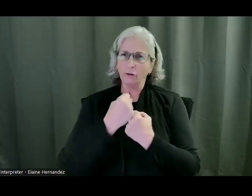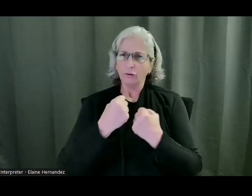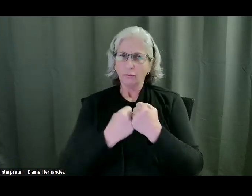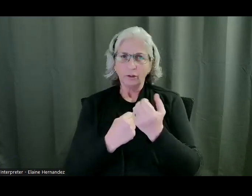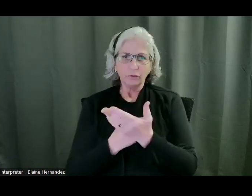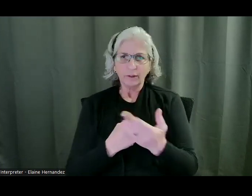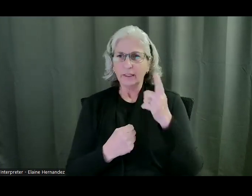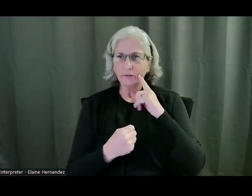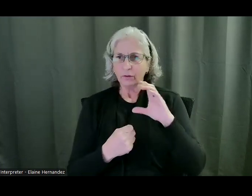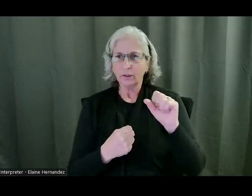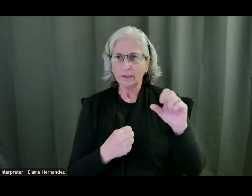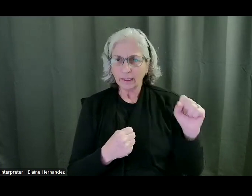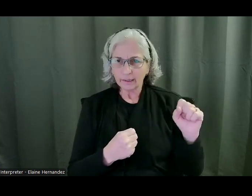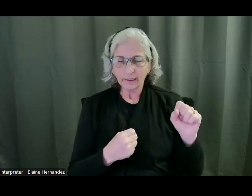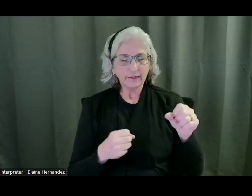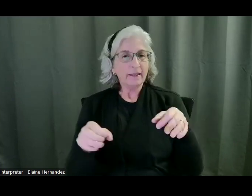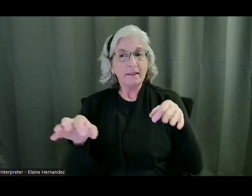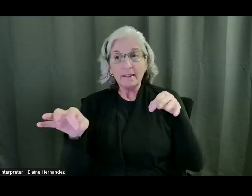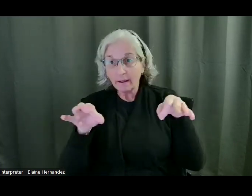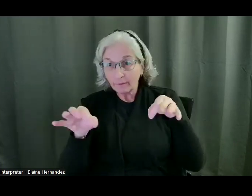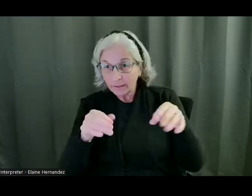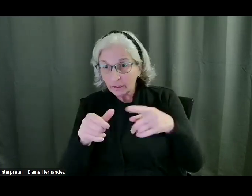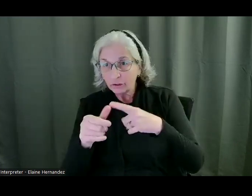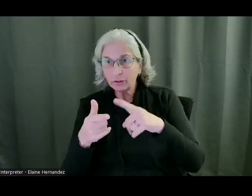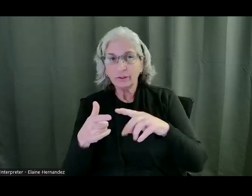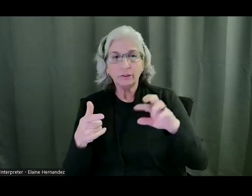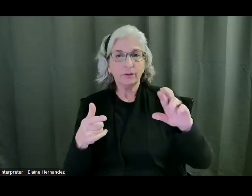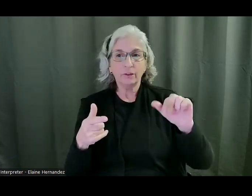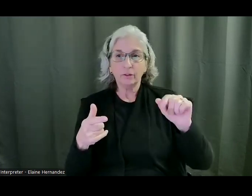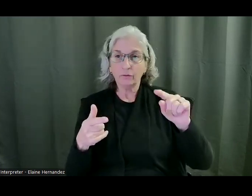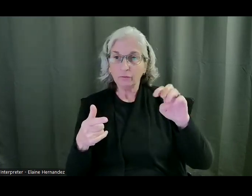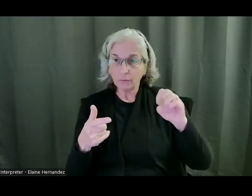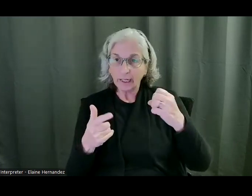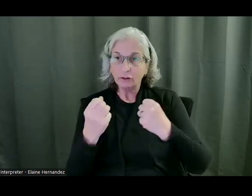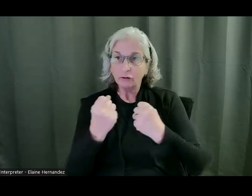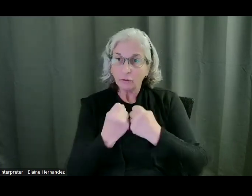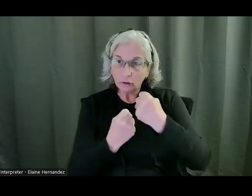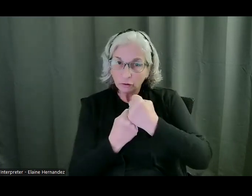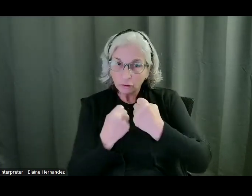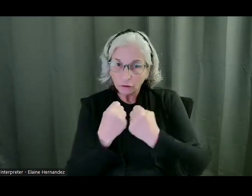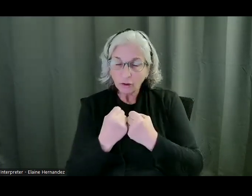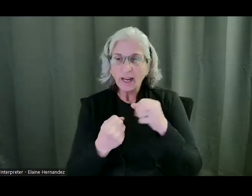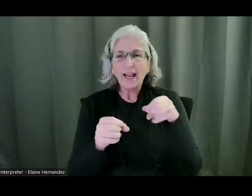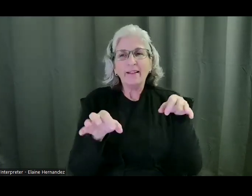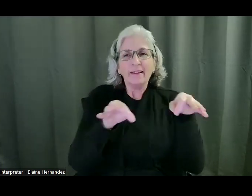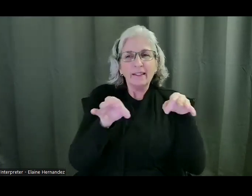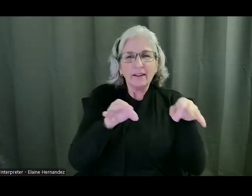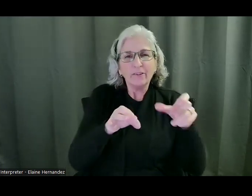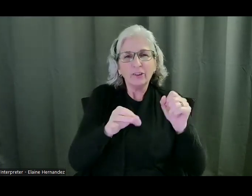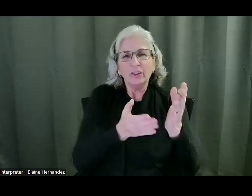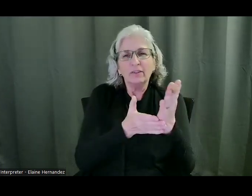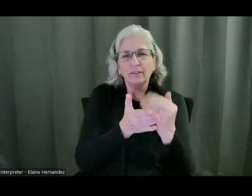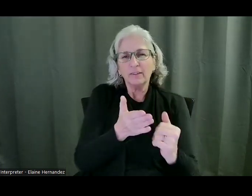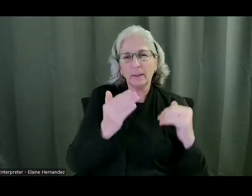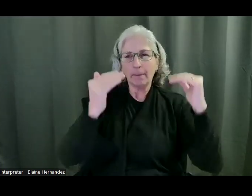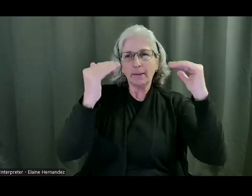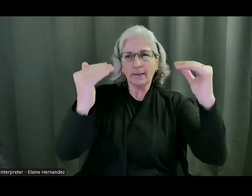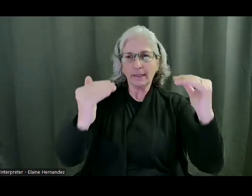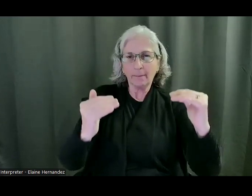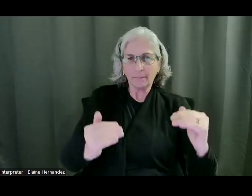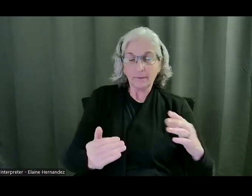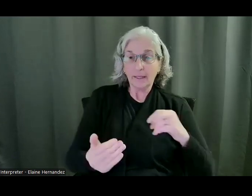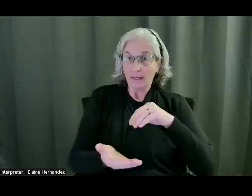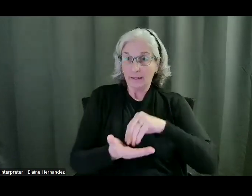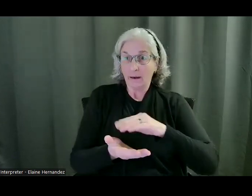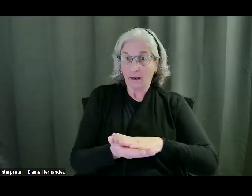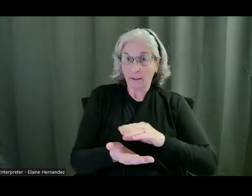rate structure and the development of some of the more nuanced steps and documentation that came out of the work of